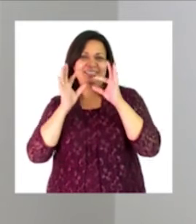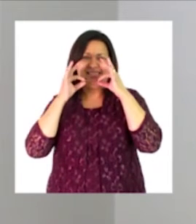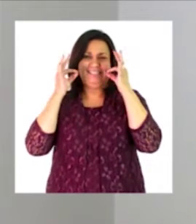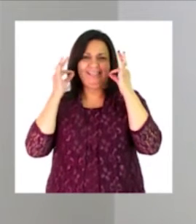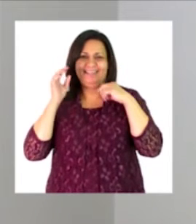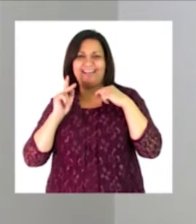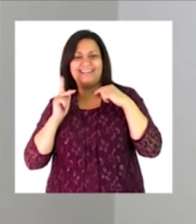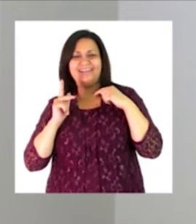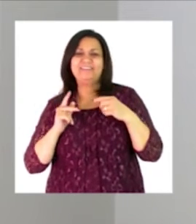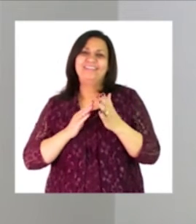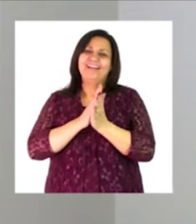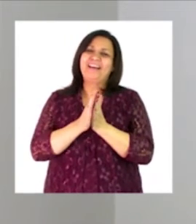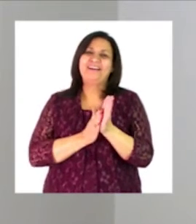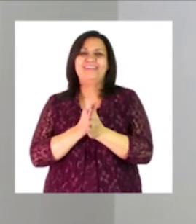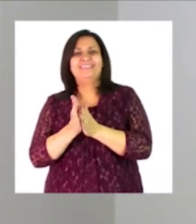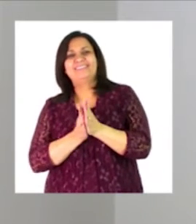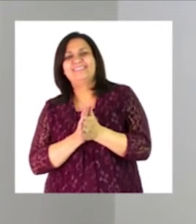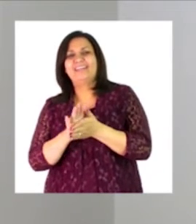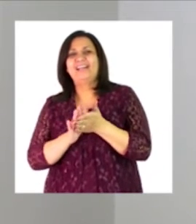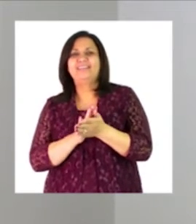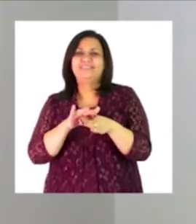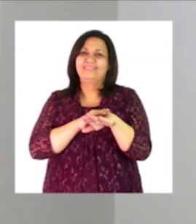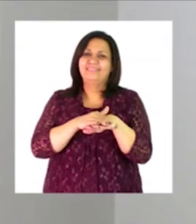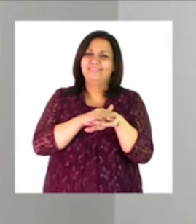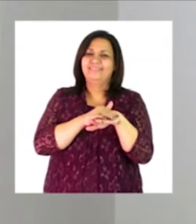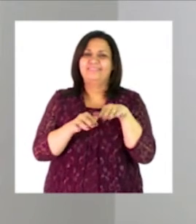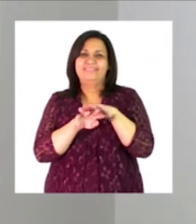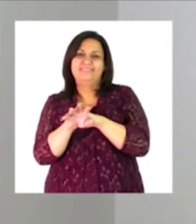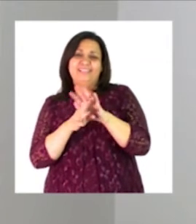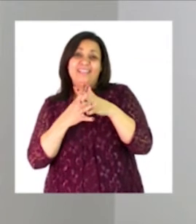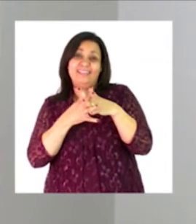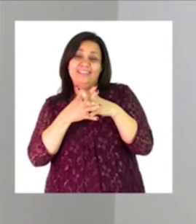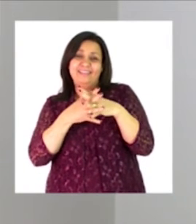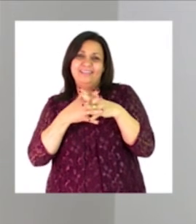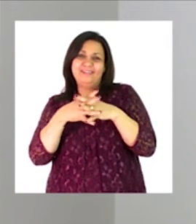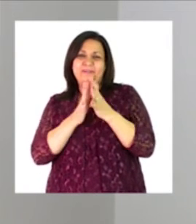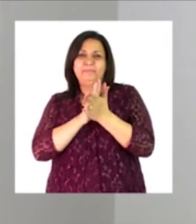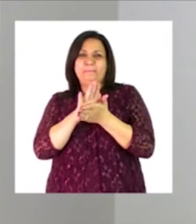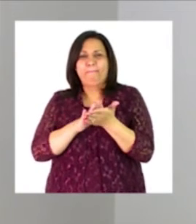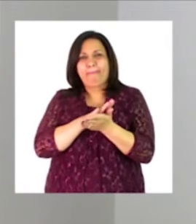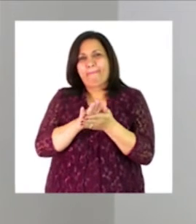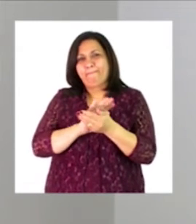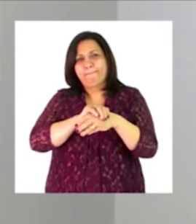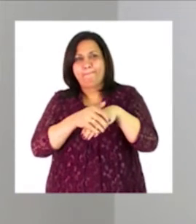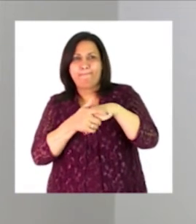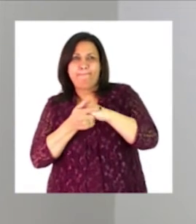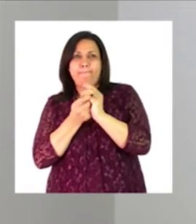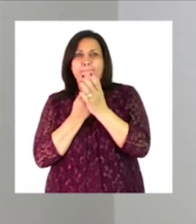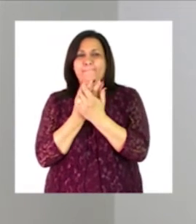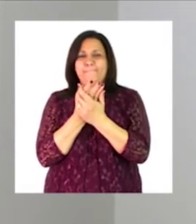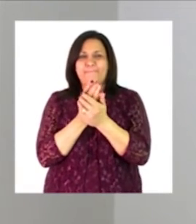Rub, rub, rub your hands back, inside and forth. Now your hands